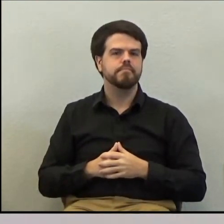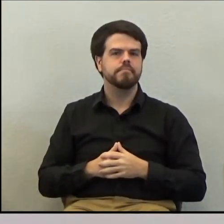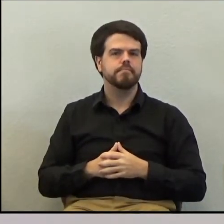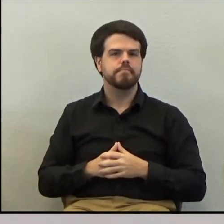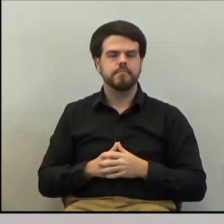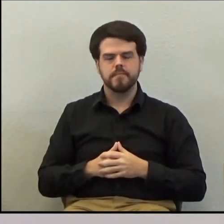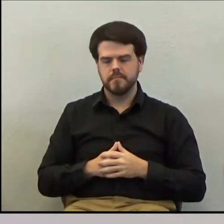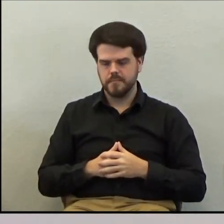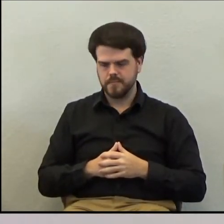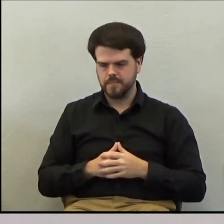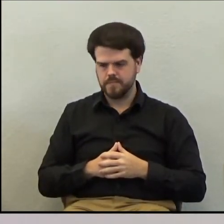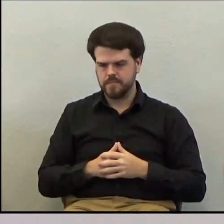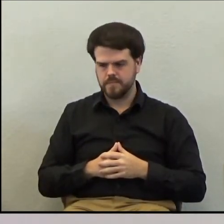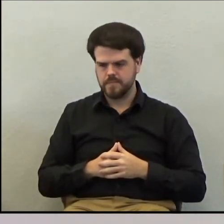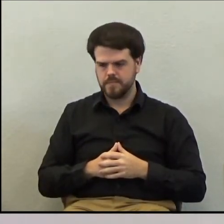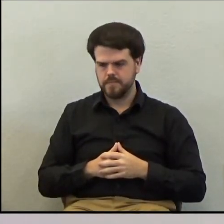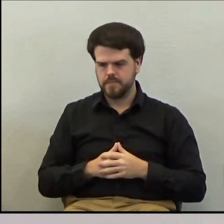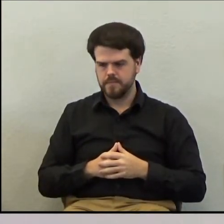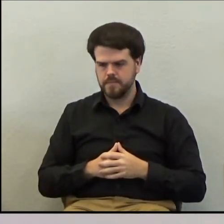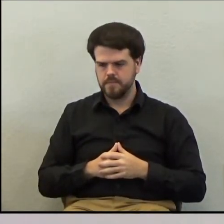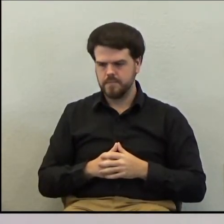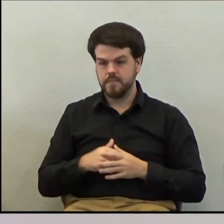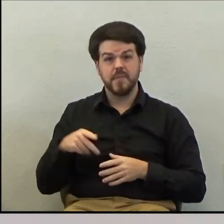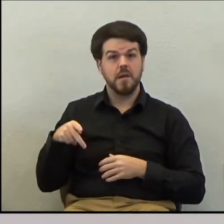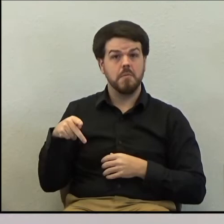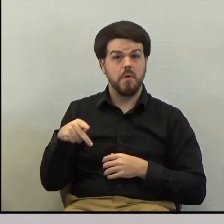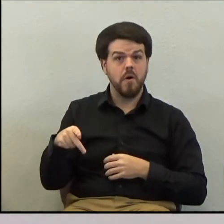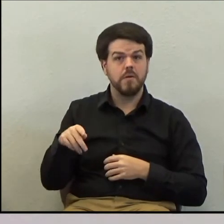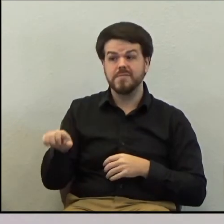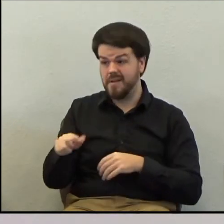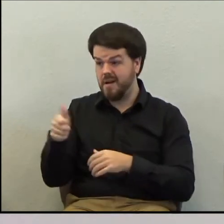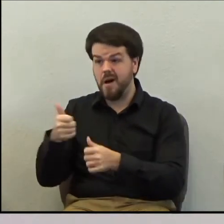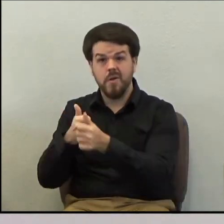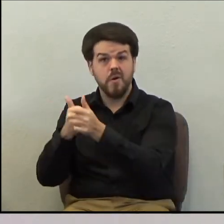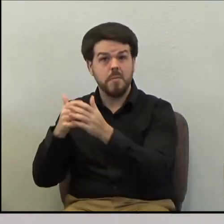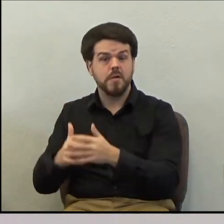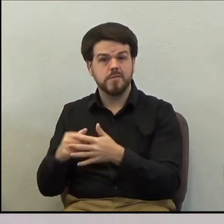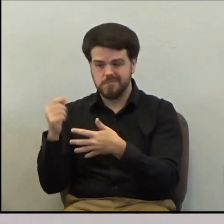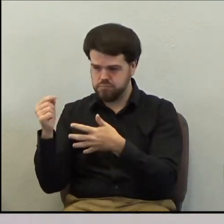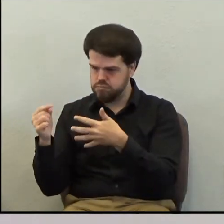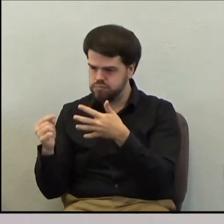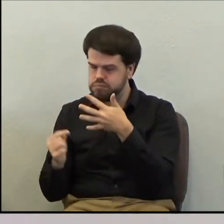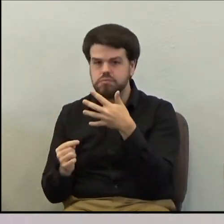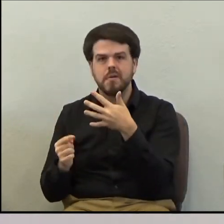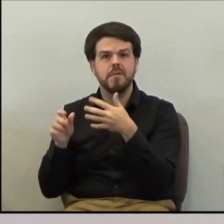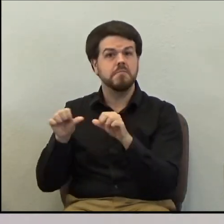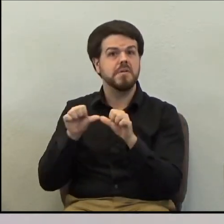And he, the Apostle Paul, and all the other apostles continue to speak to us too.